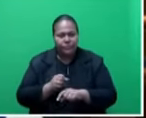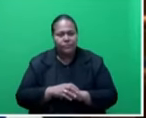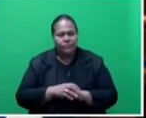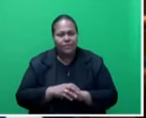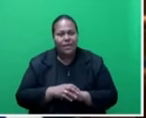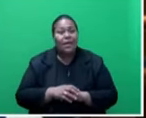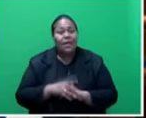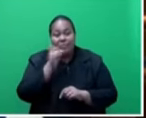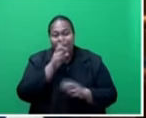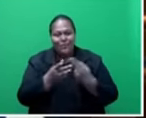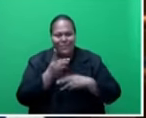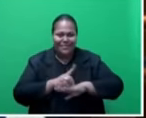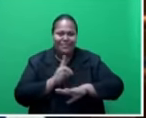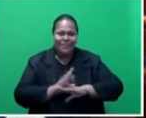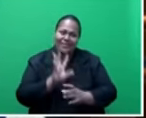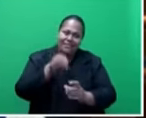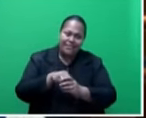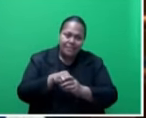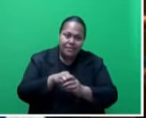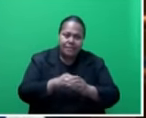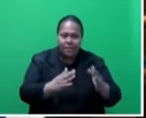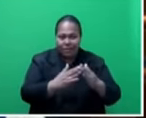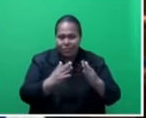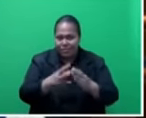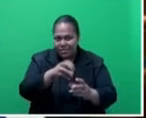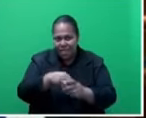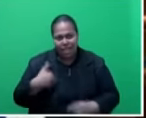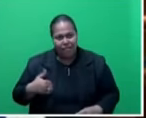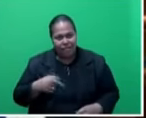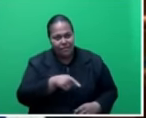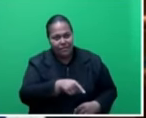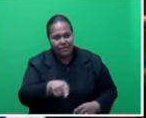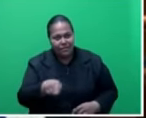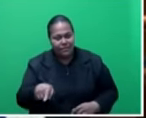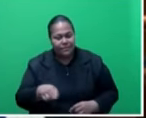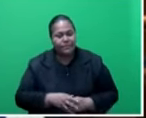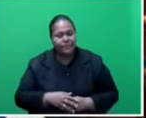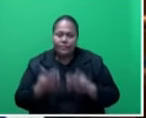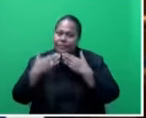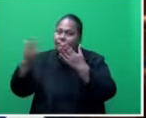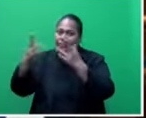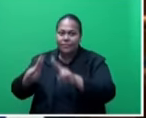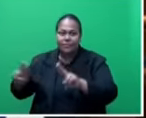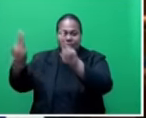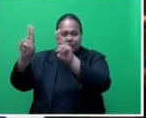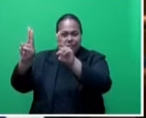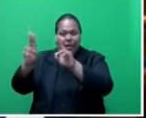needs. Mr. Speaker, say, I want to take this opportunity to thank the UN Pacific Regional